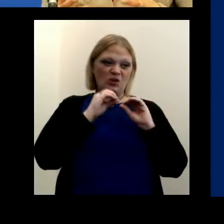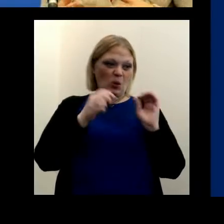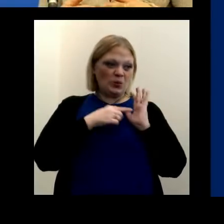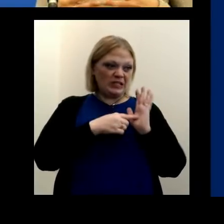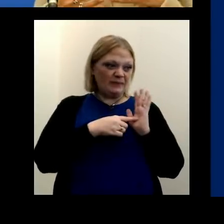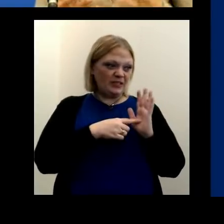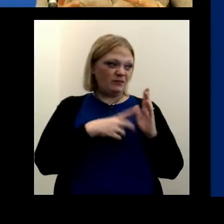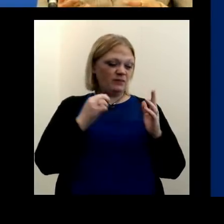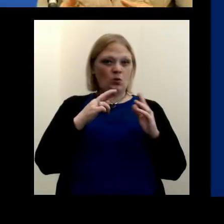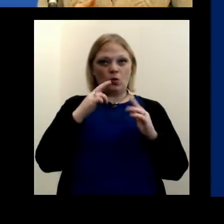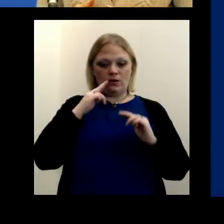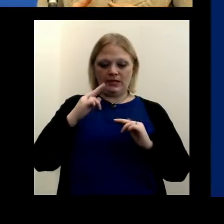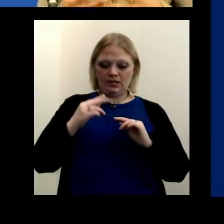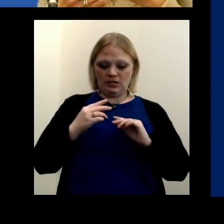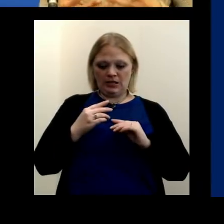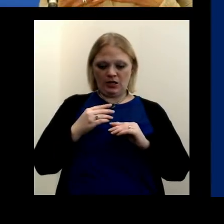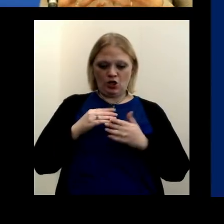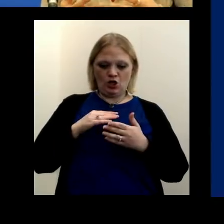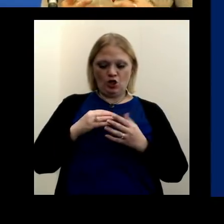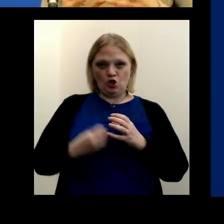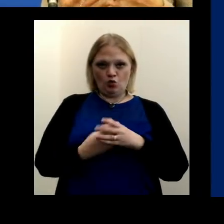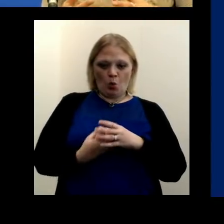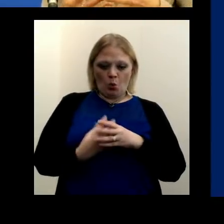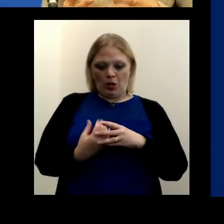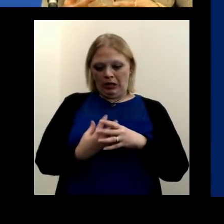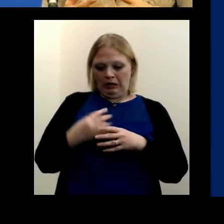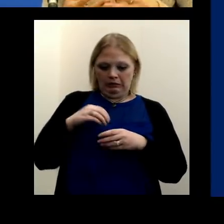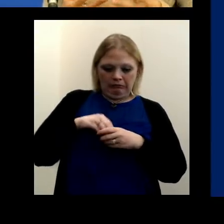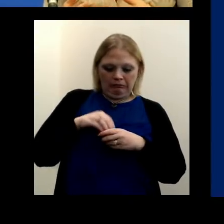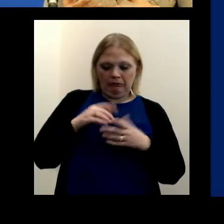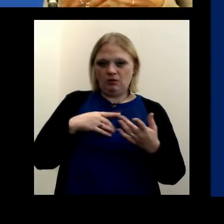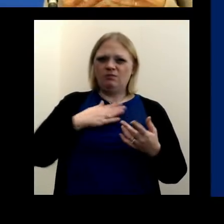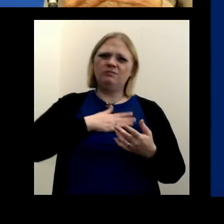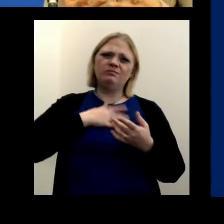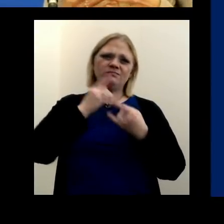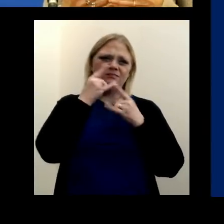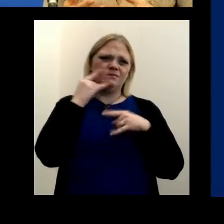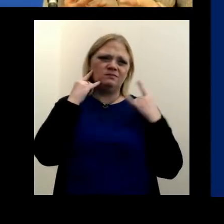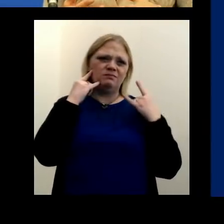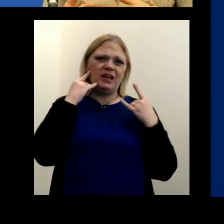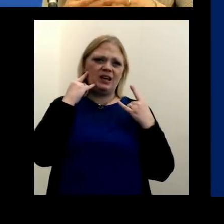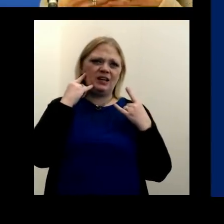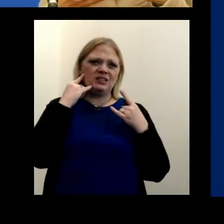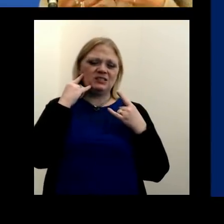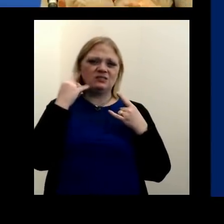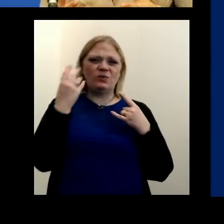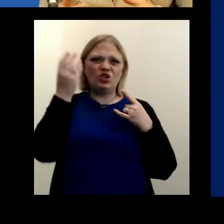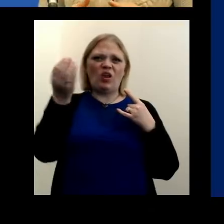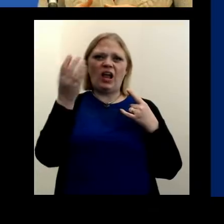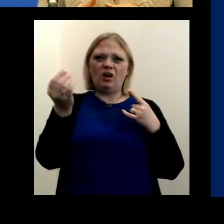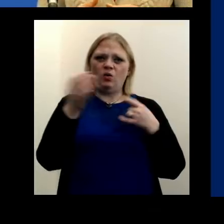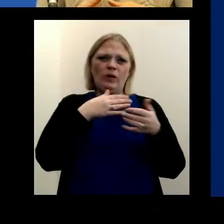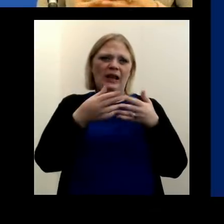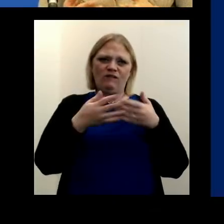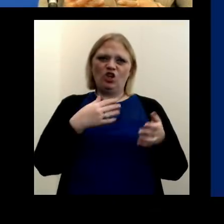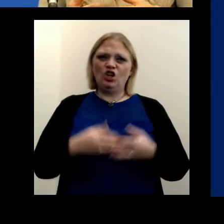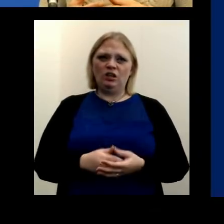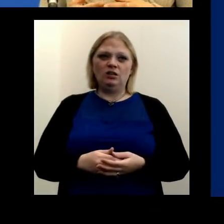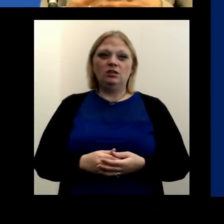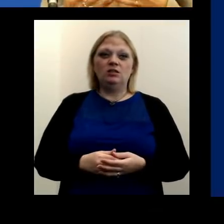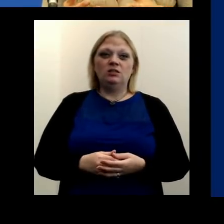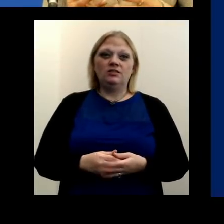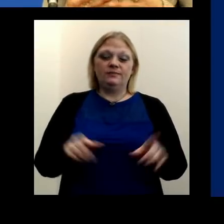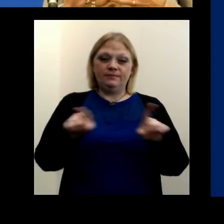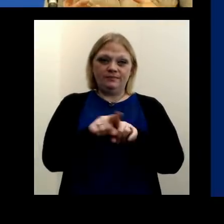you're incubating COVID-19. So please wear a face mask in public whenever you go out. And then